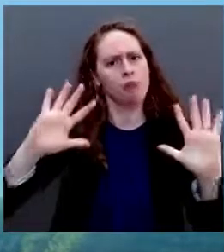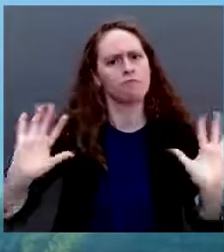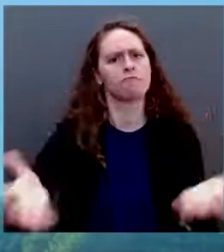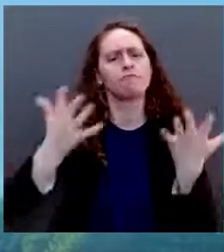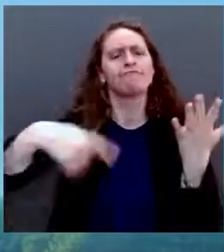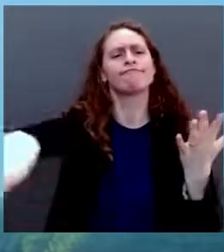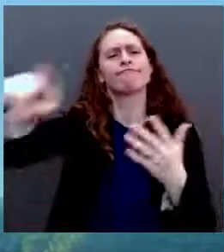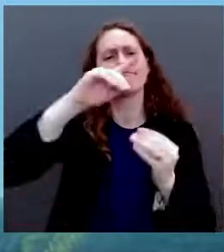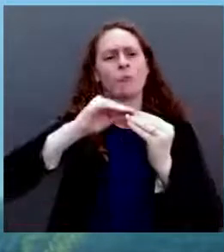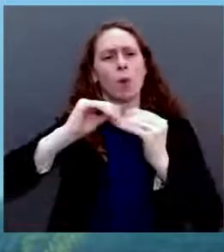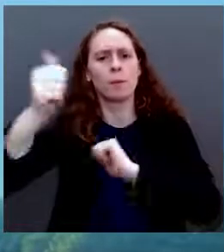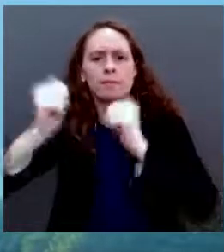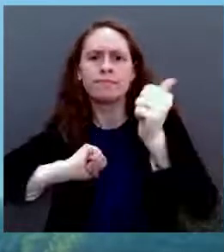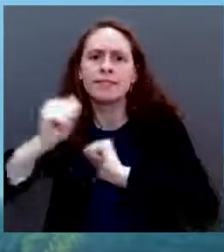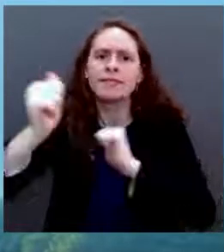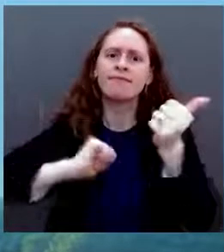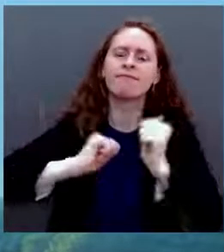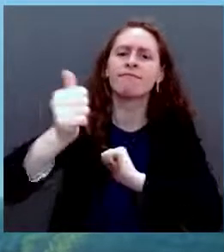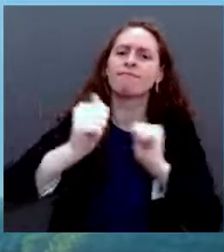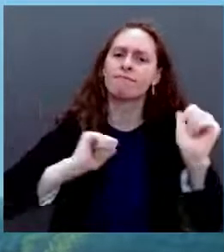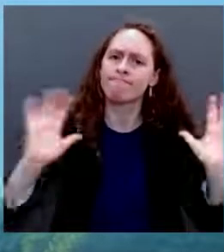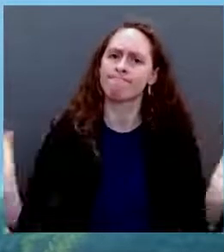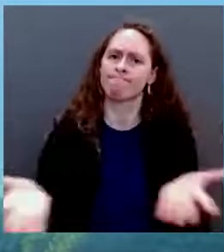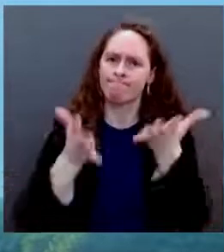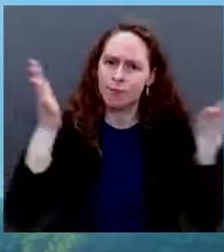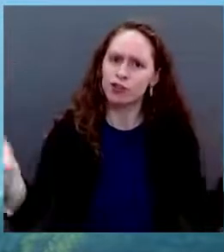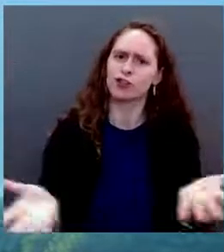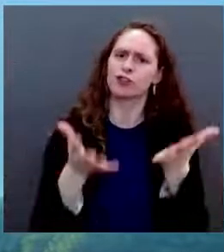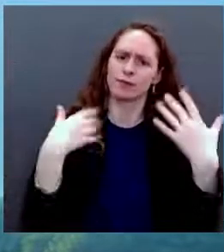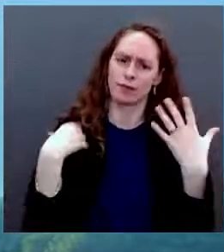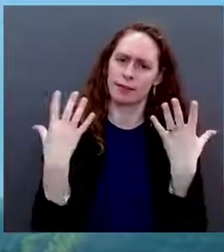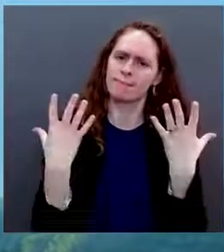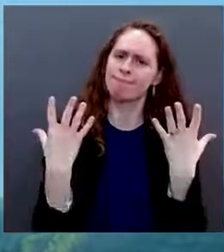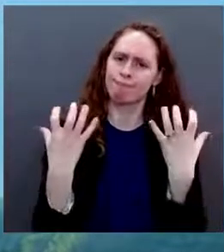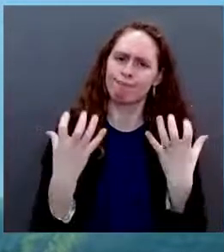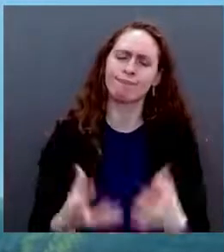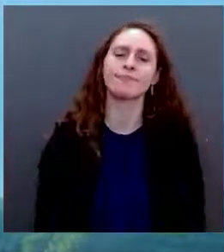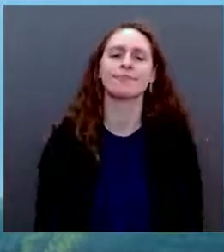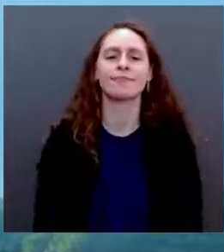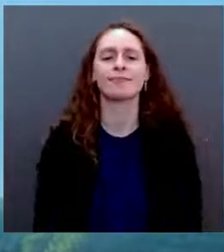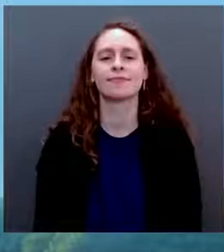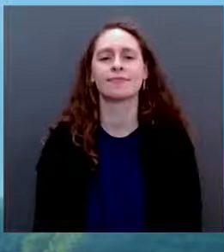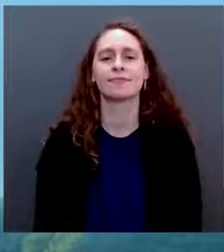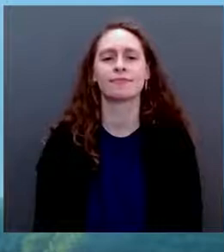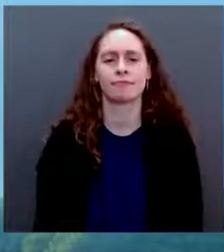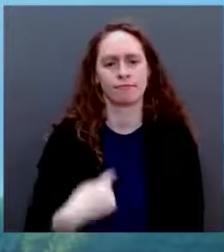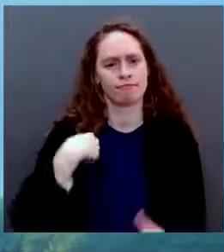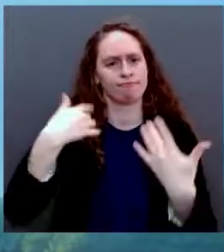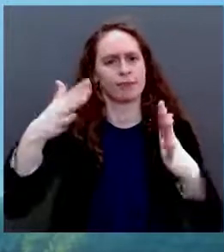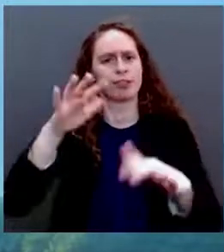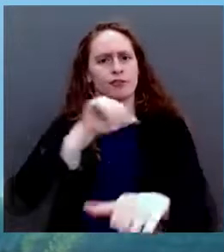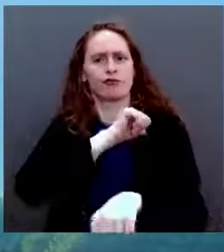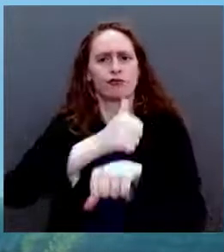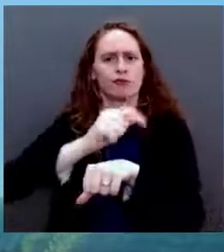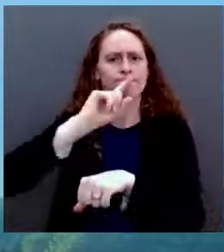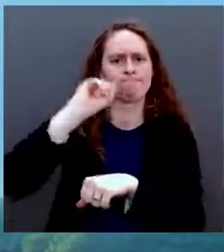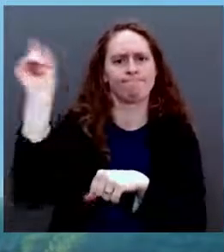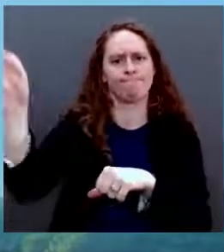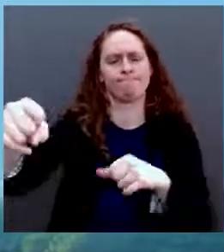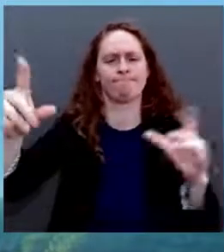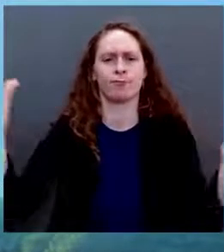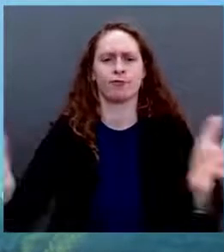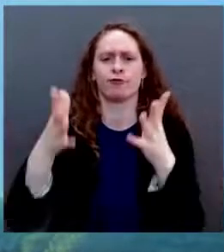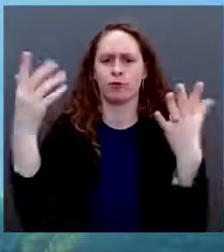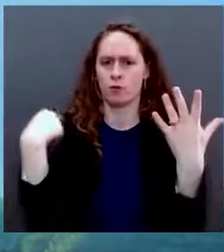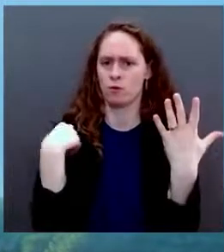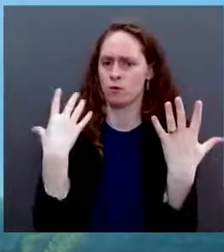whole-of-government approach to increasing competition. And our new White House Competition Council, chaired by the head of my